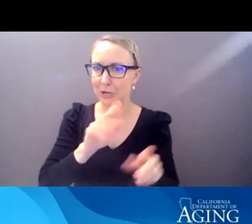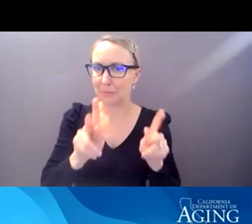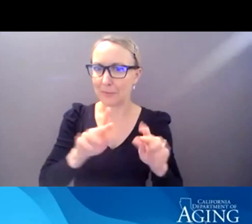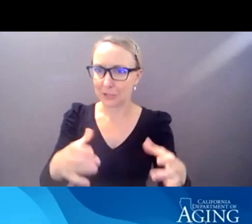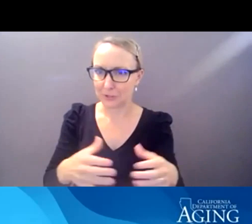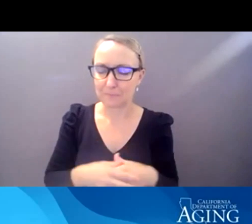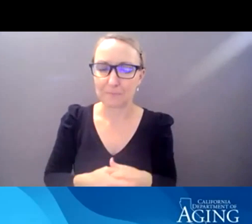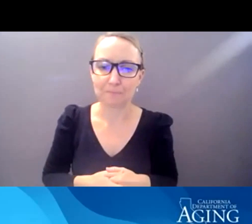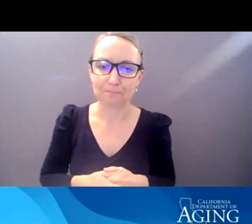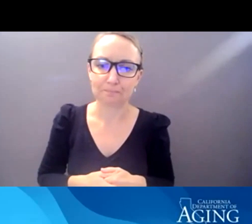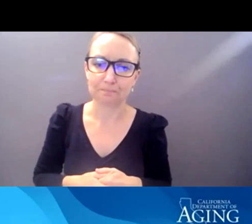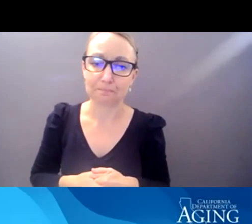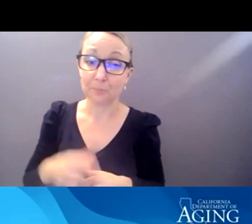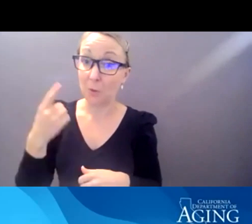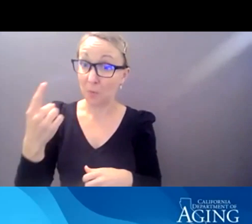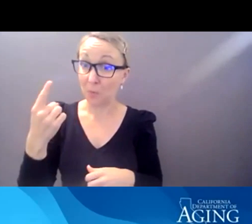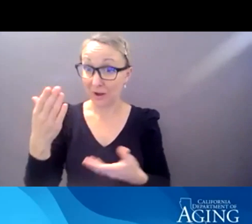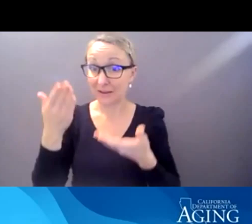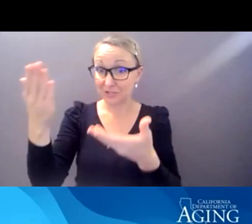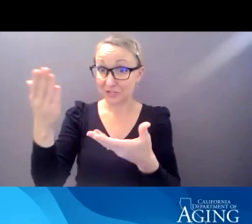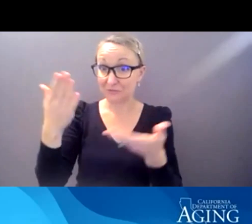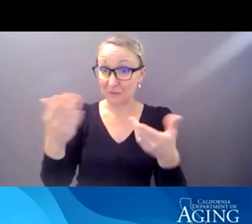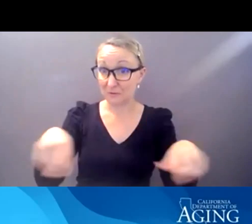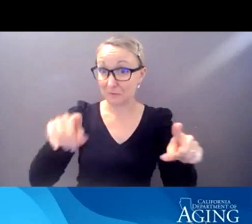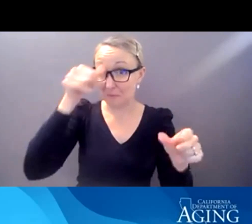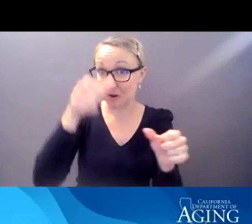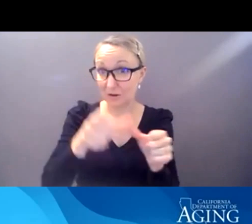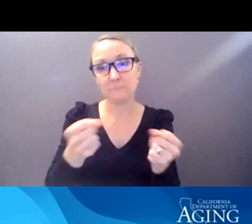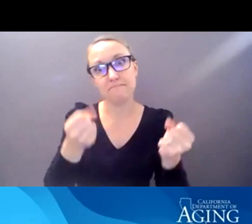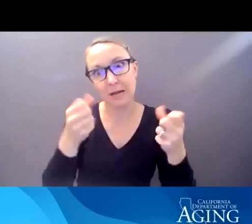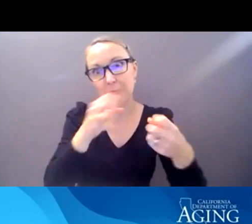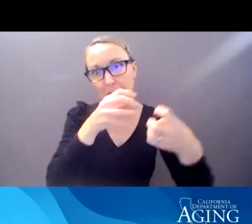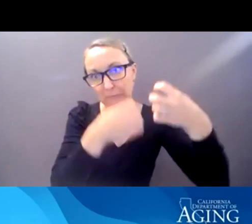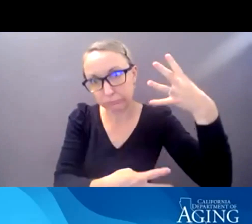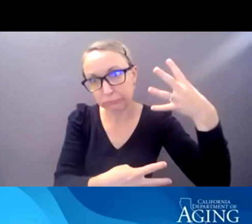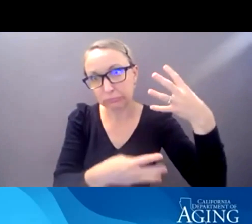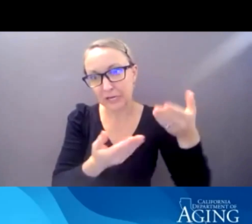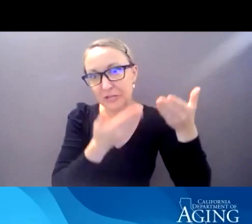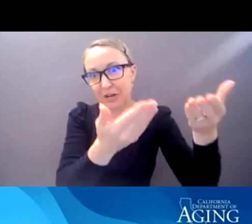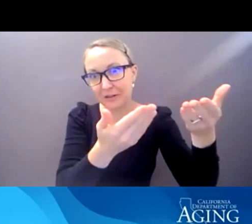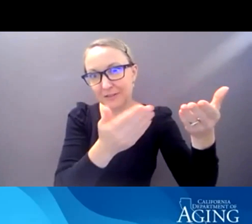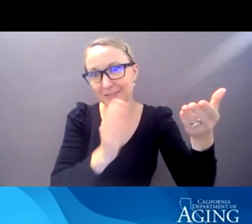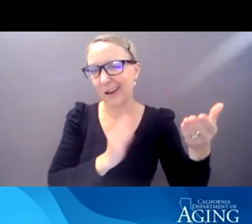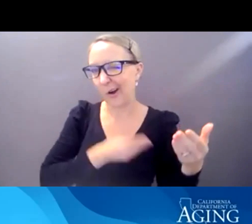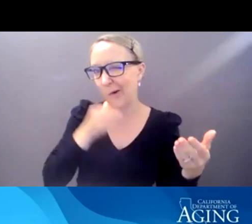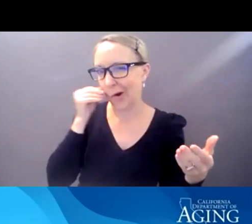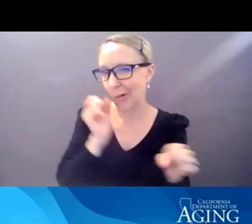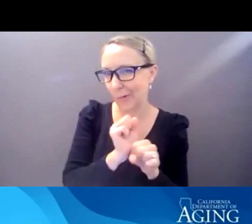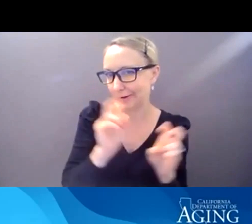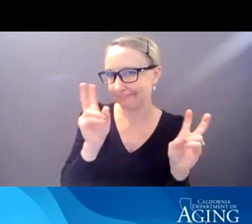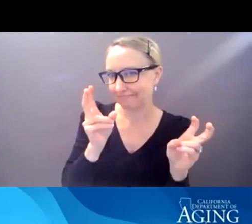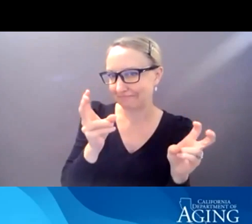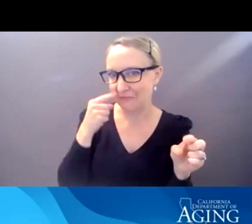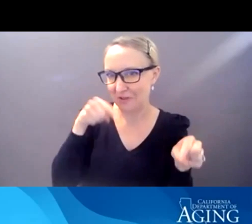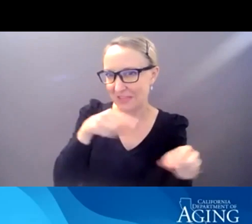those initiatives, as you may recall, there are dozens of initiatives, our homework for this and next year, was